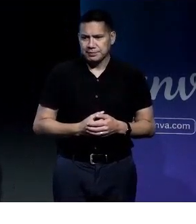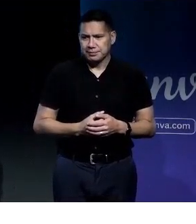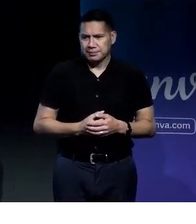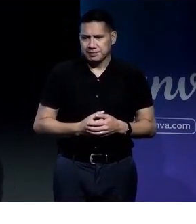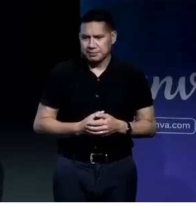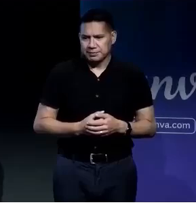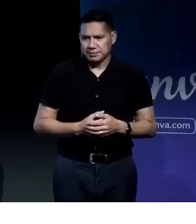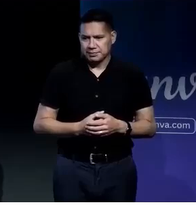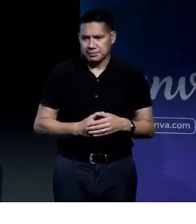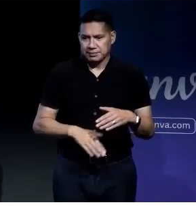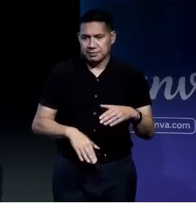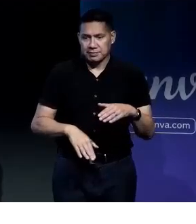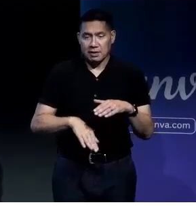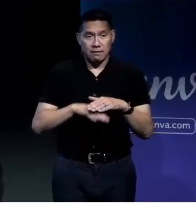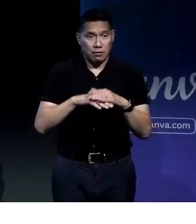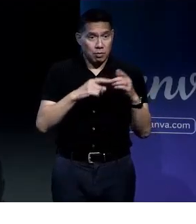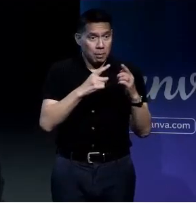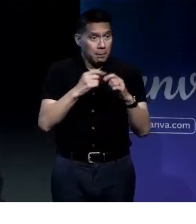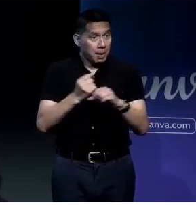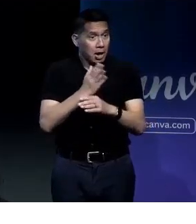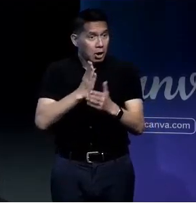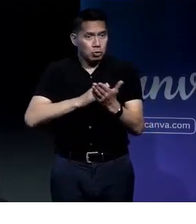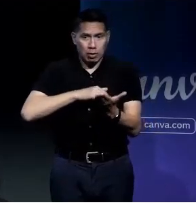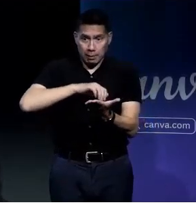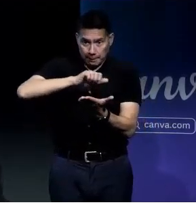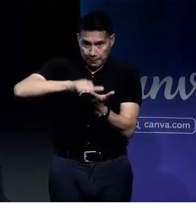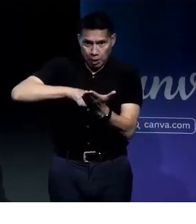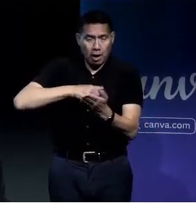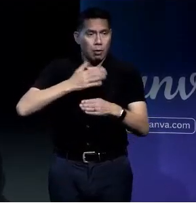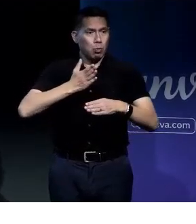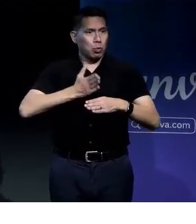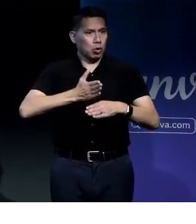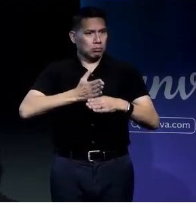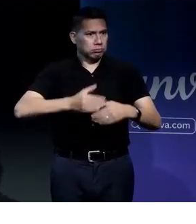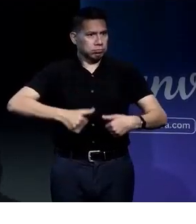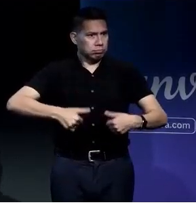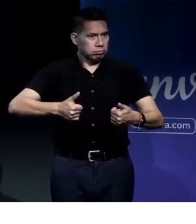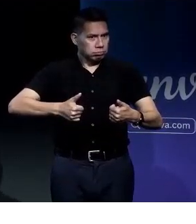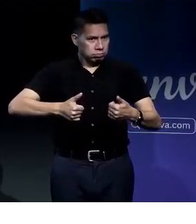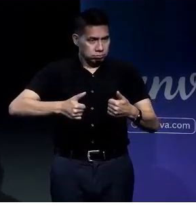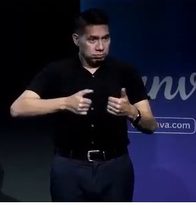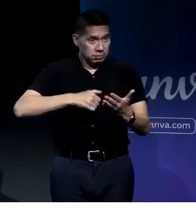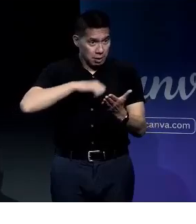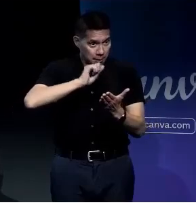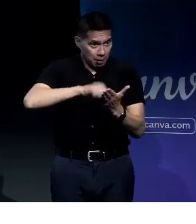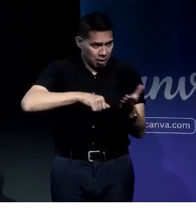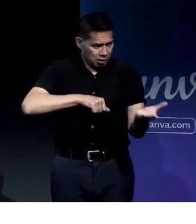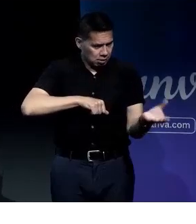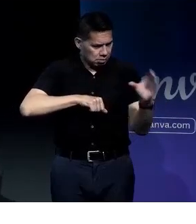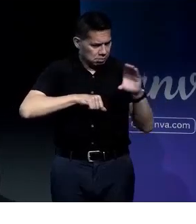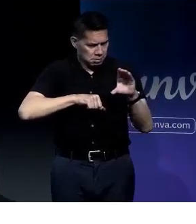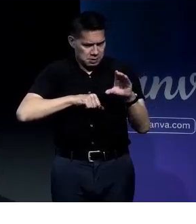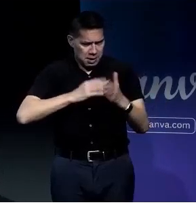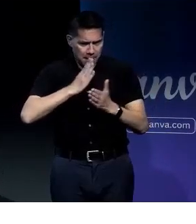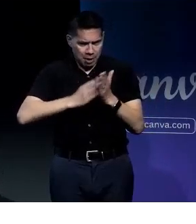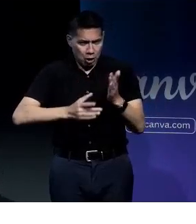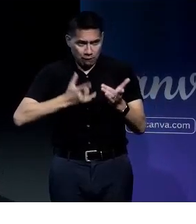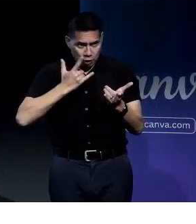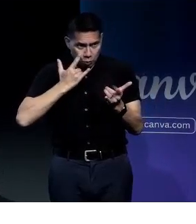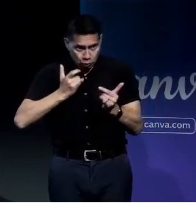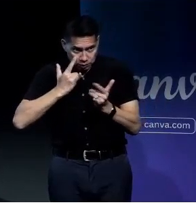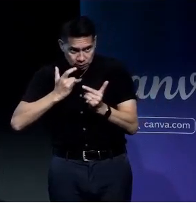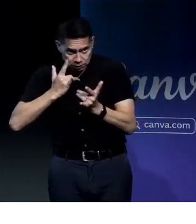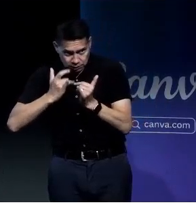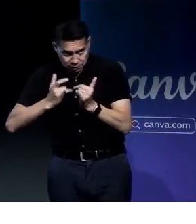audit of the product. Make sure that the functionality you're purchasing has been was part of that audit and that the testers